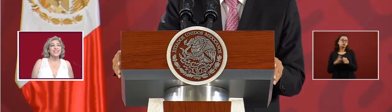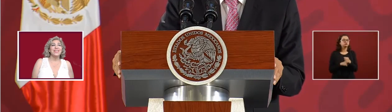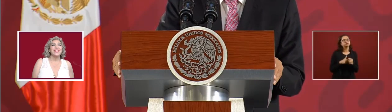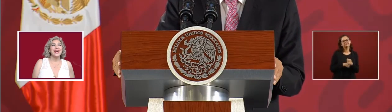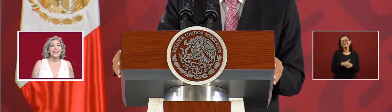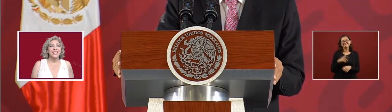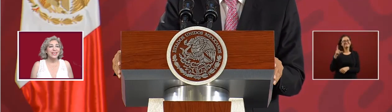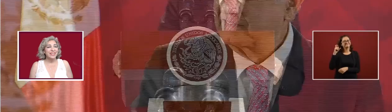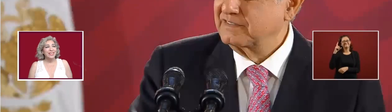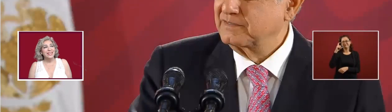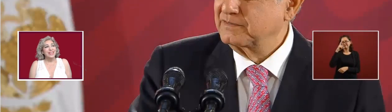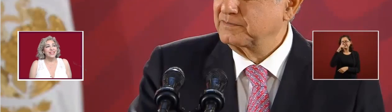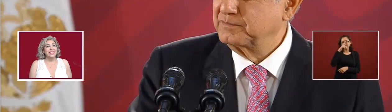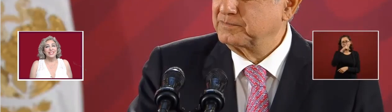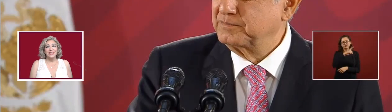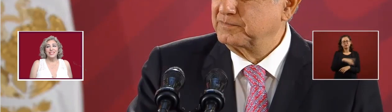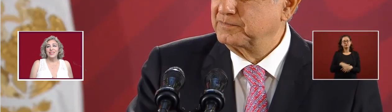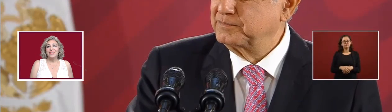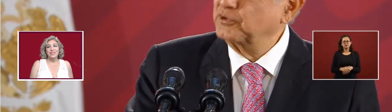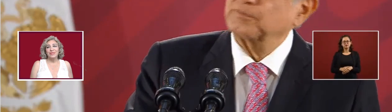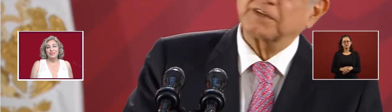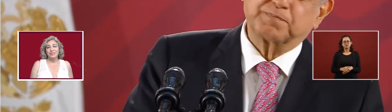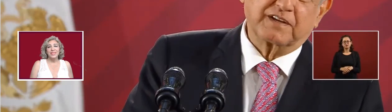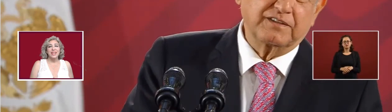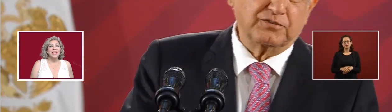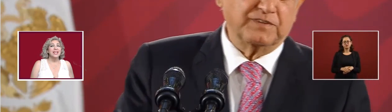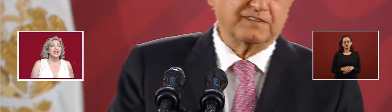you can't so